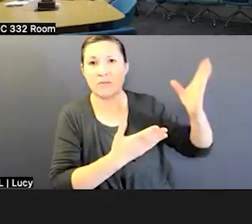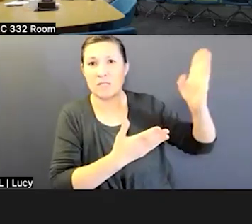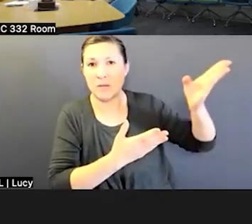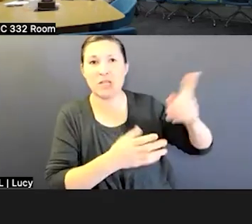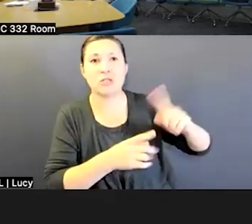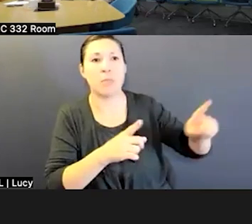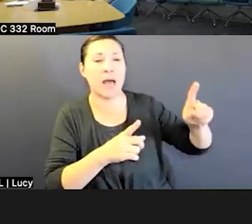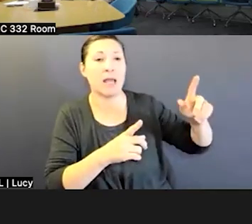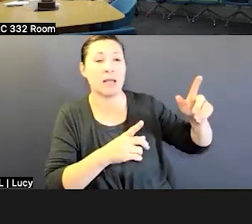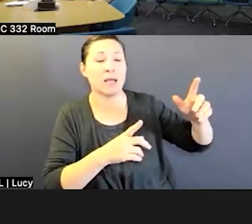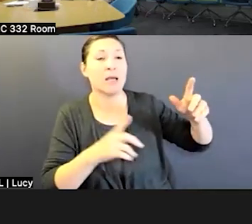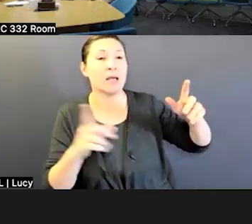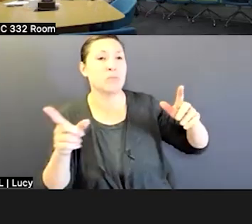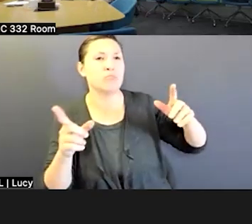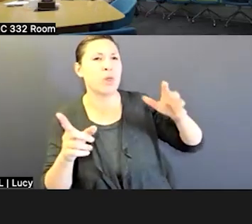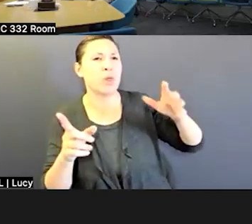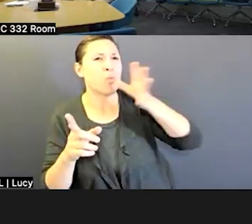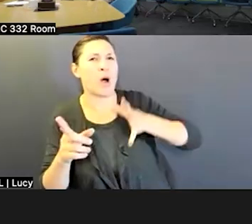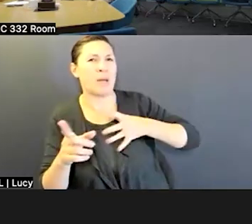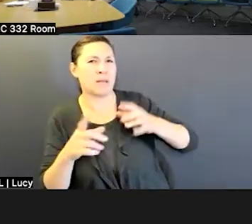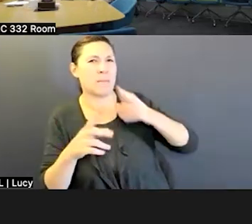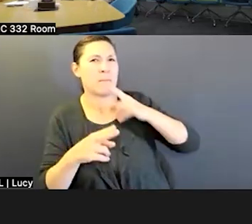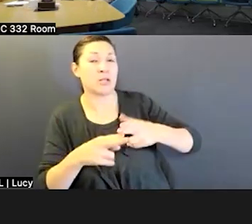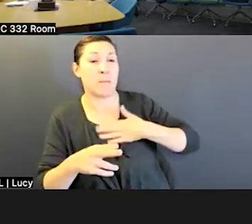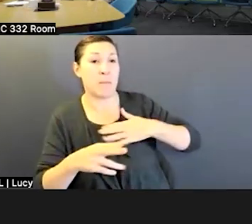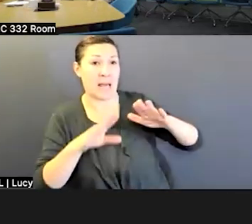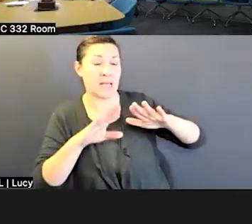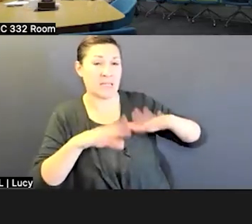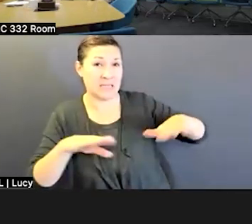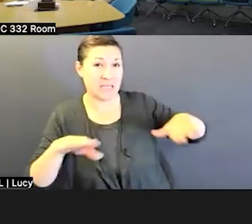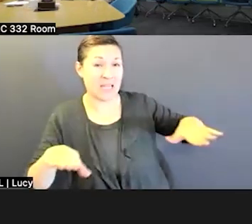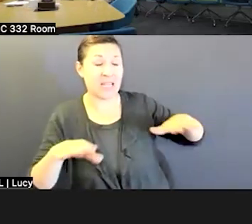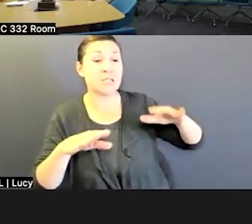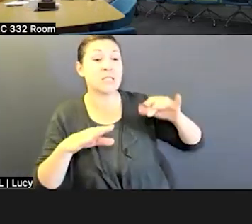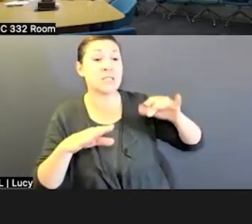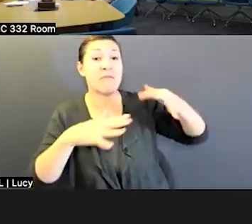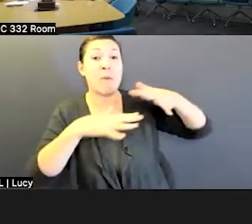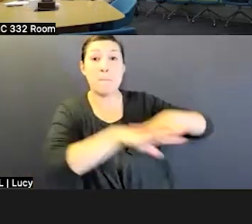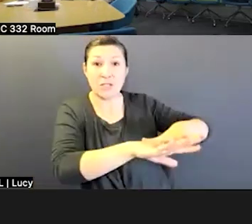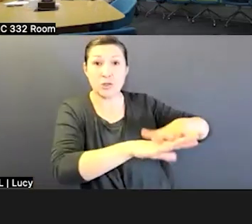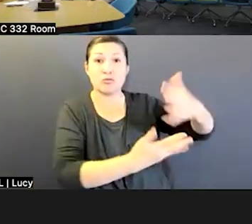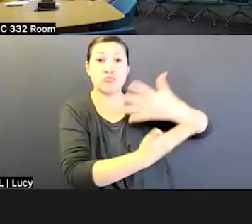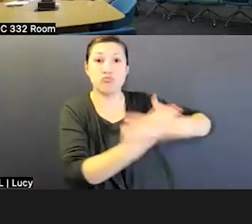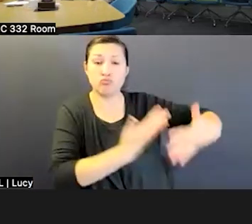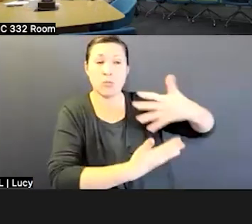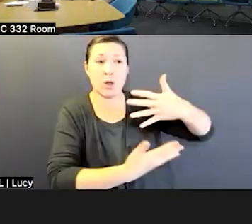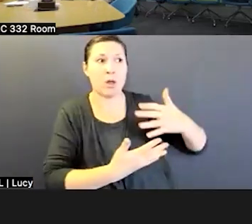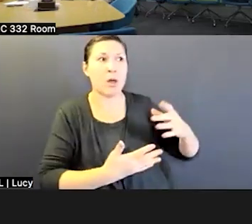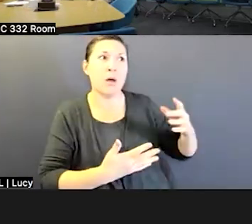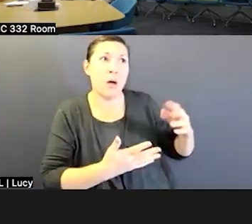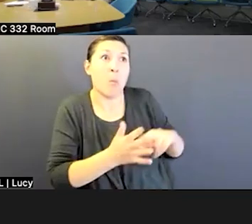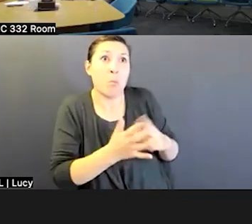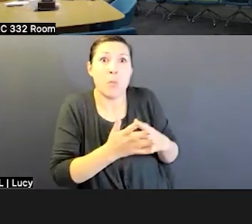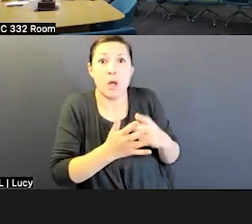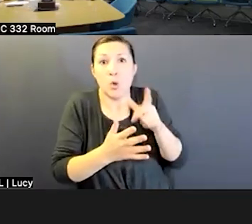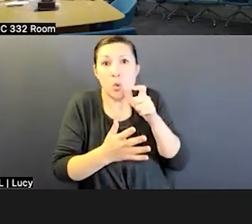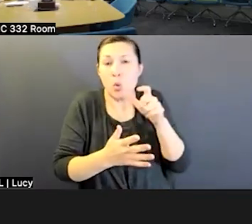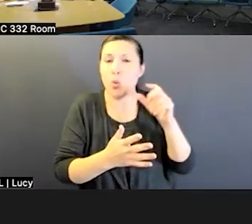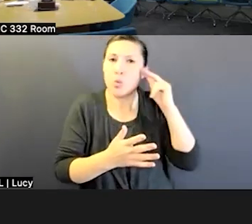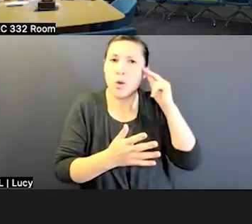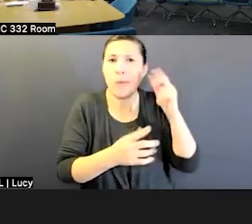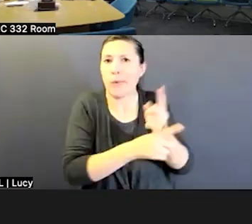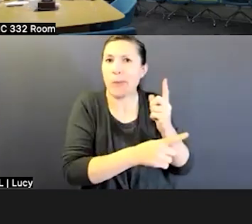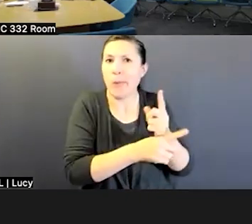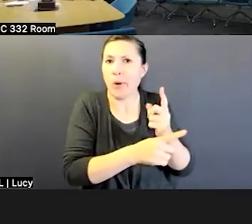the neurotypical kids very comfortable being around those people. Exactly. So it's not, oh, that's weird. It's just like, Right. oh, they have a helper. Right. And